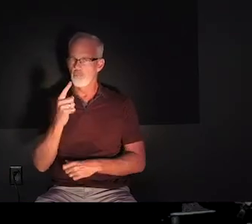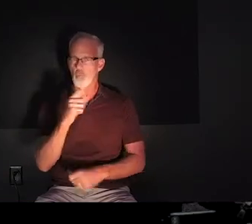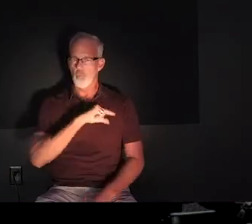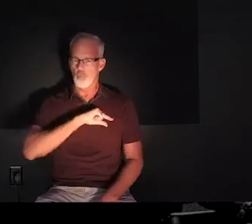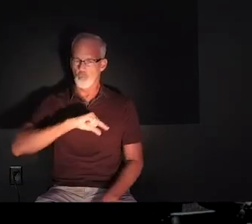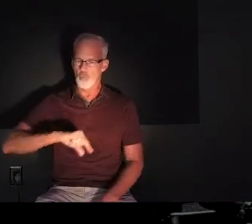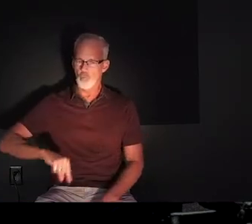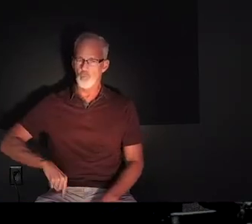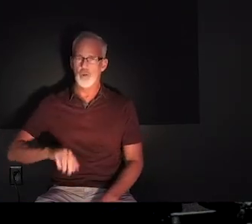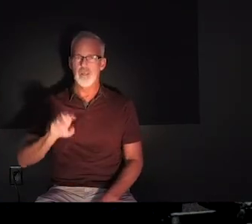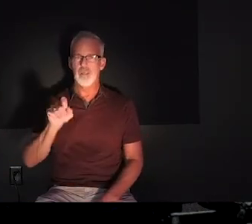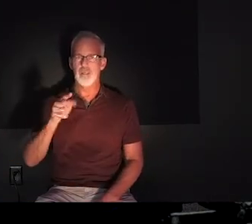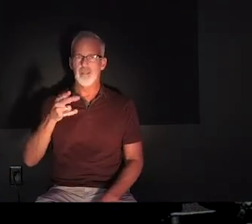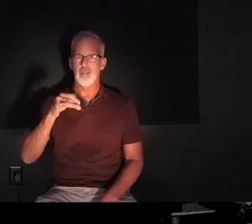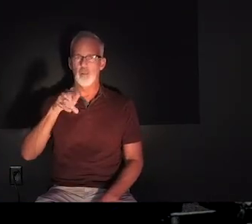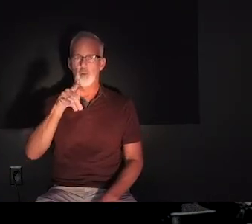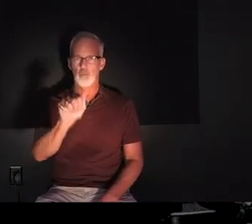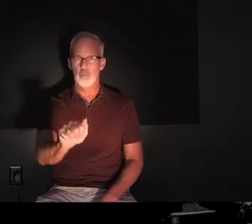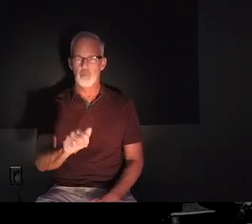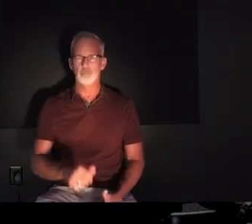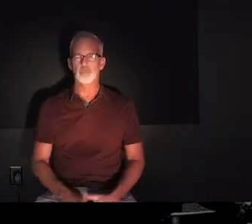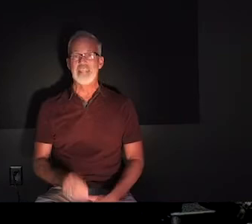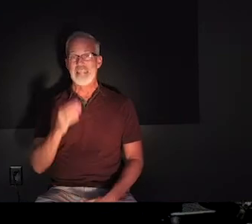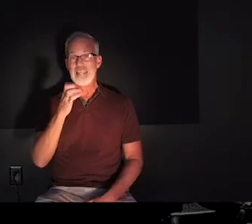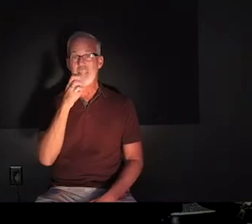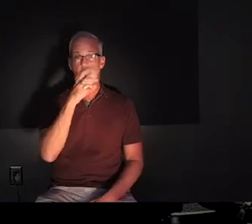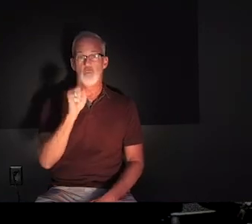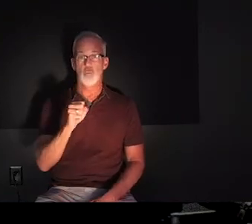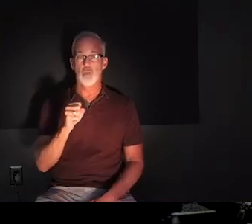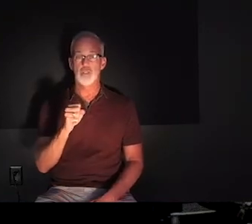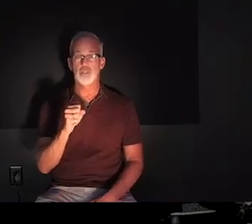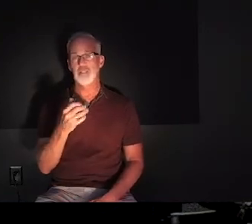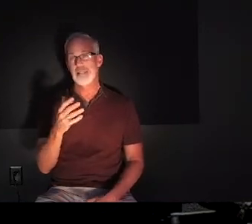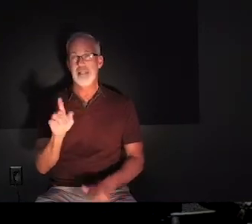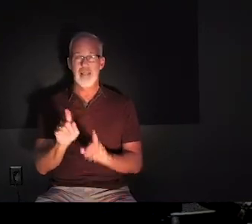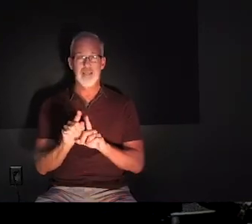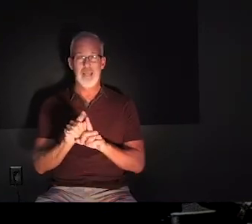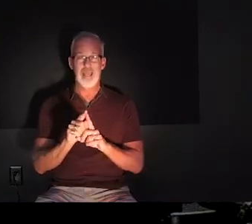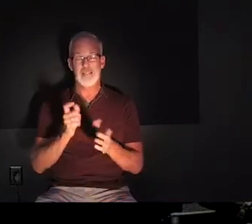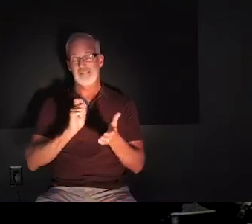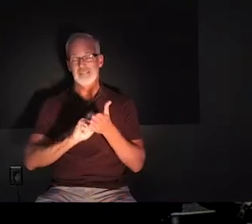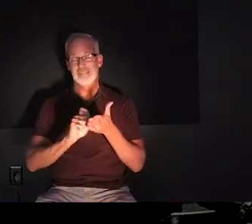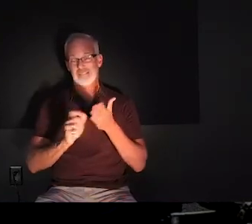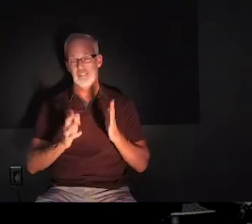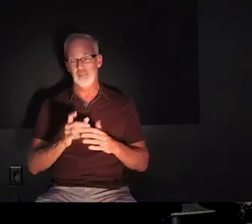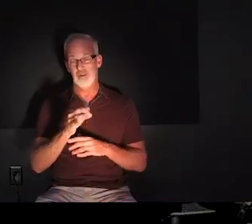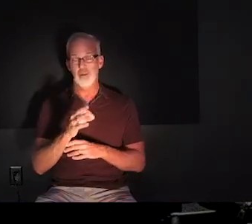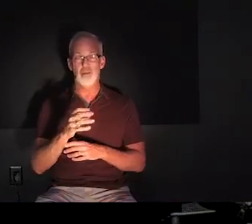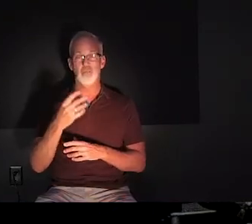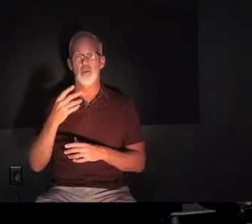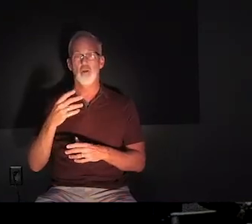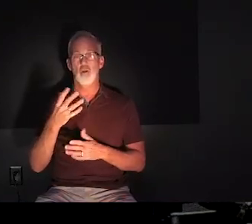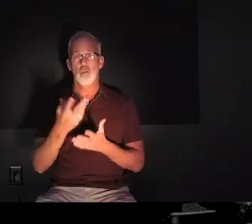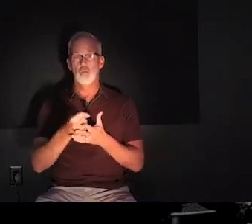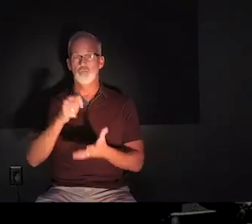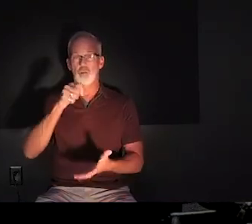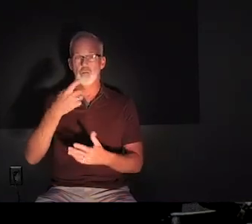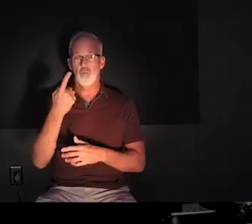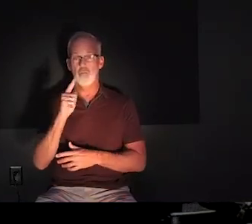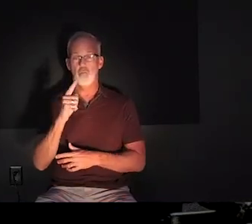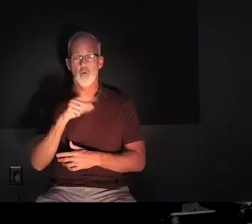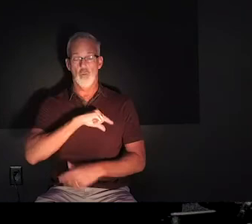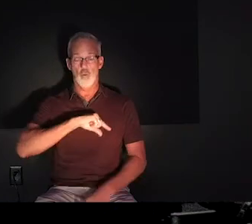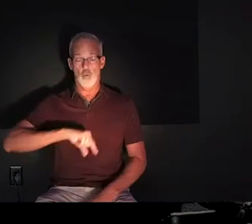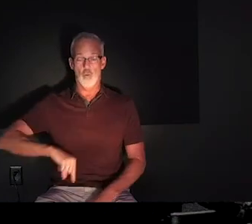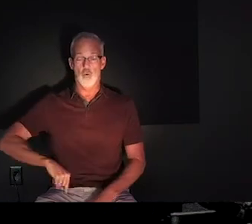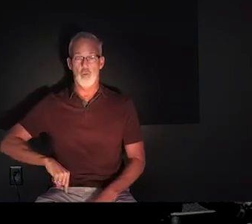to put him in our terms today, he was the Secretary of Treasury. I mean, it says for the queen, he